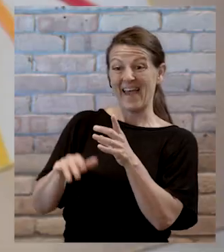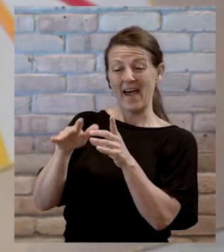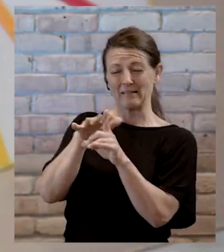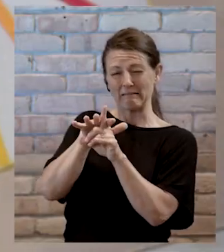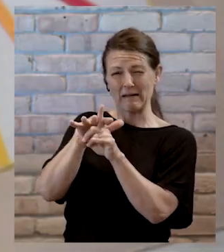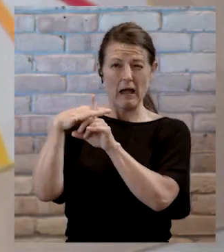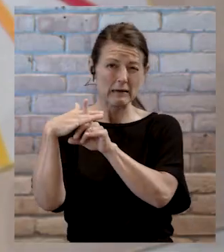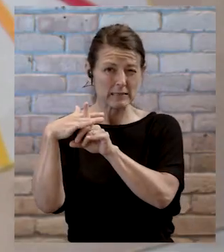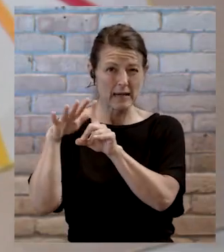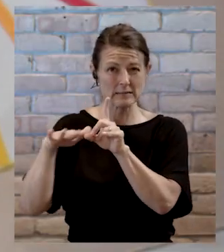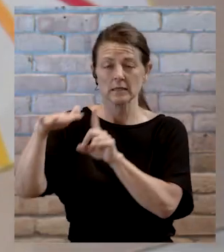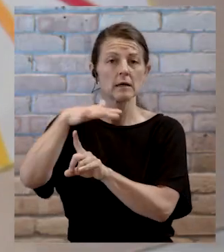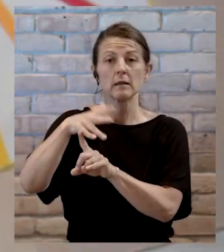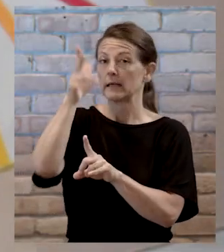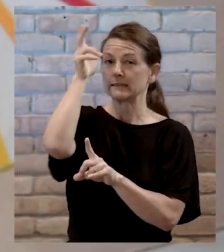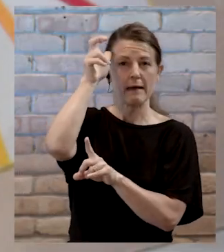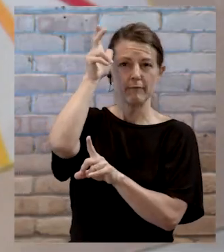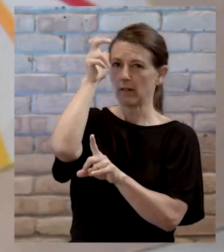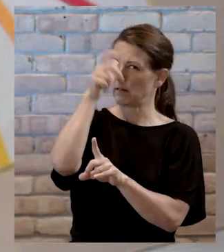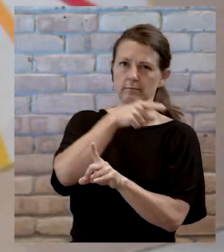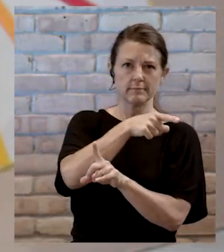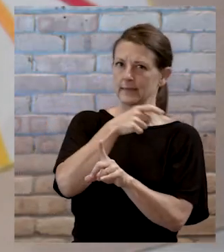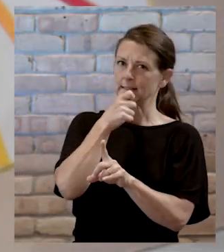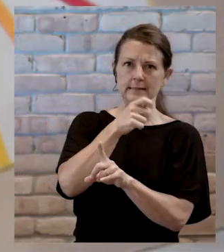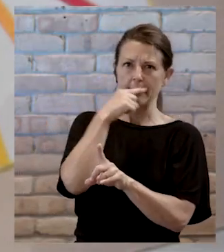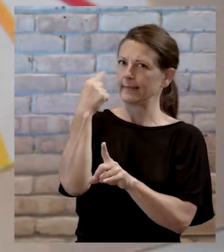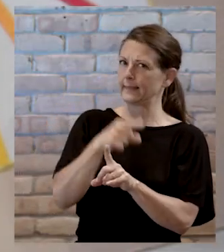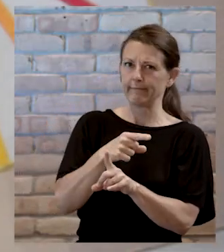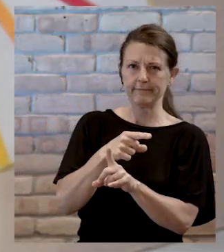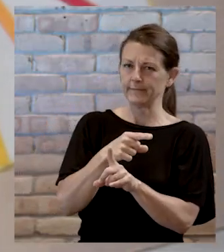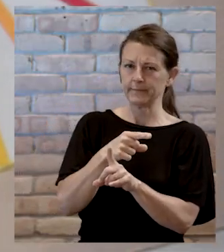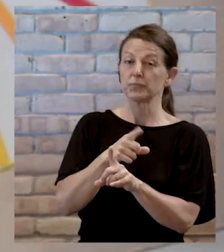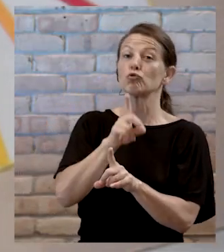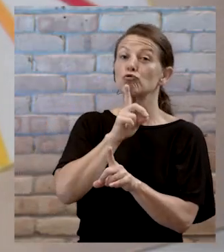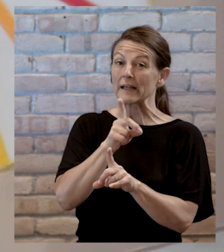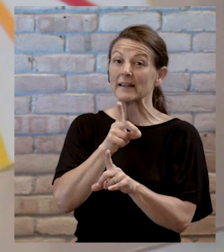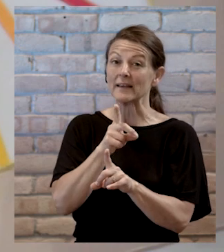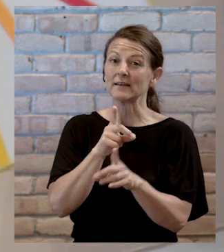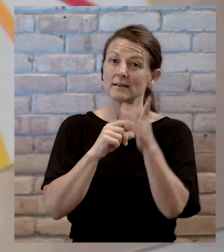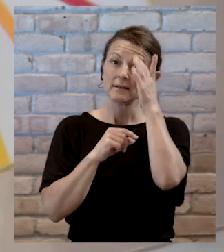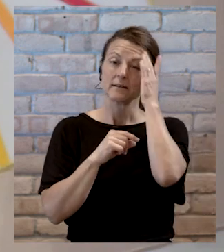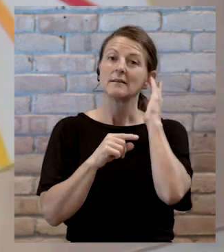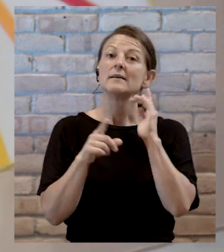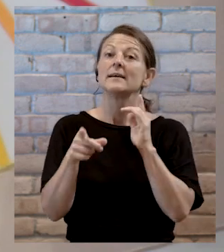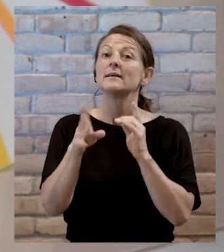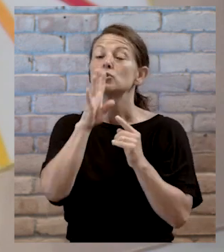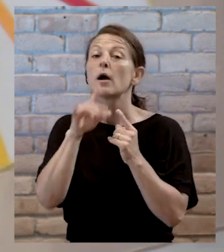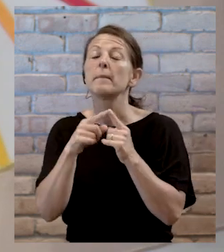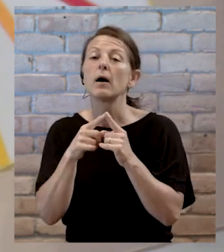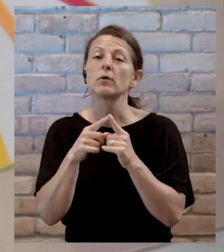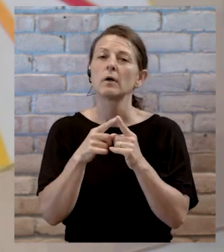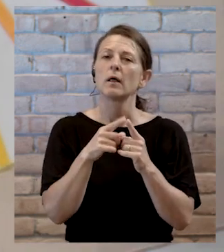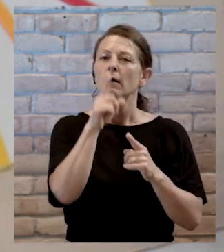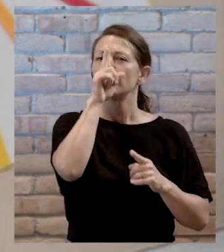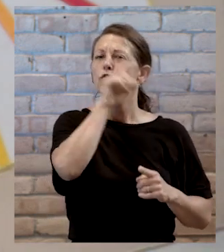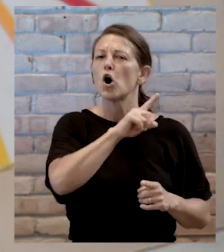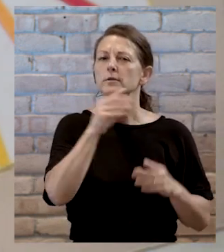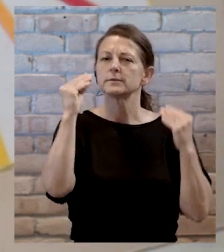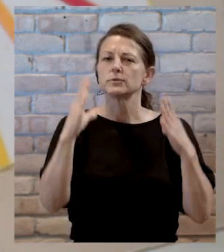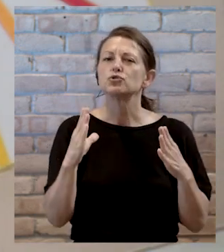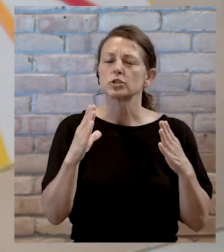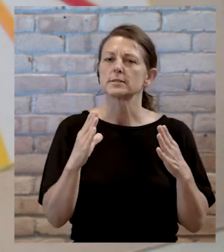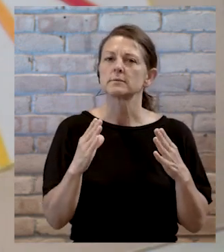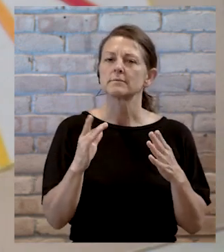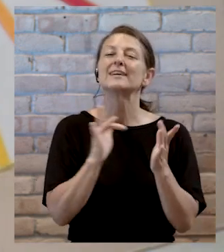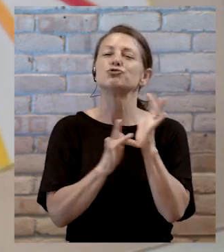the devil is not the thief in John 10:10. It's actually false teachers. It's these false teachers